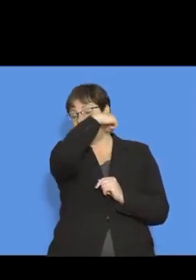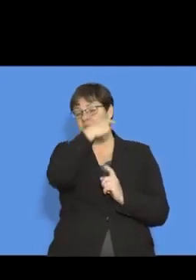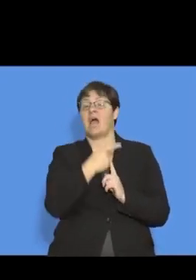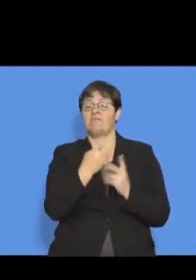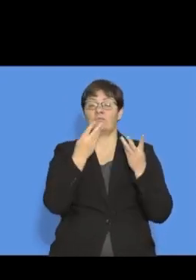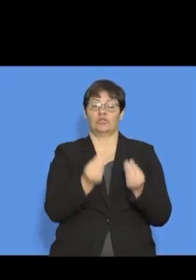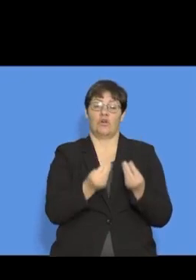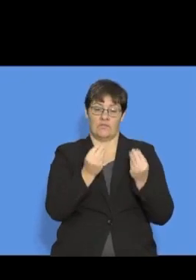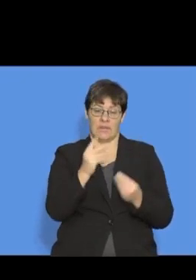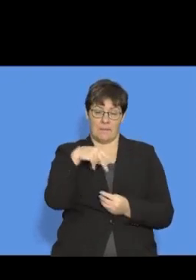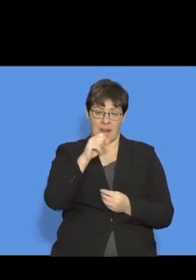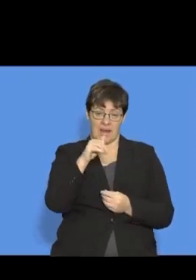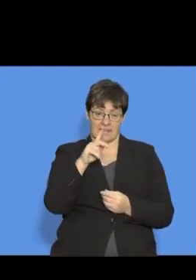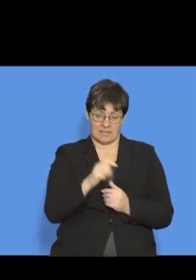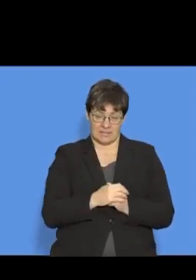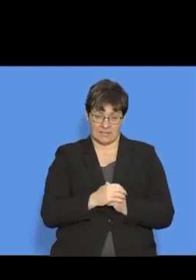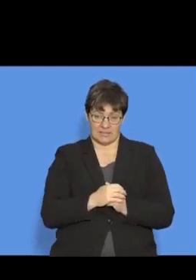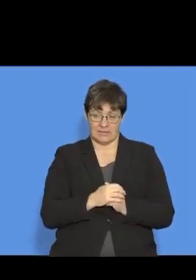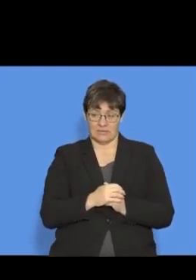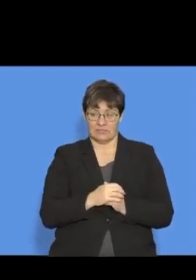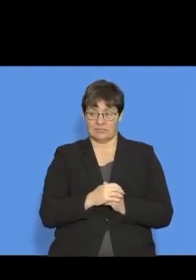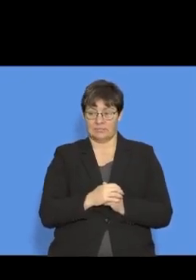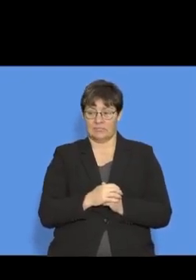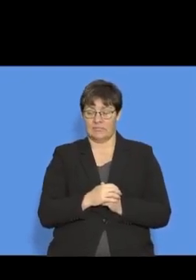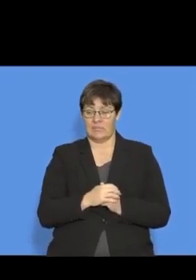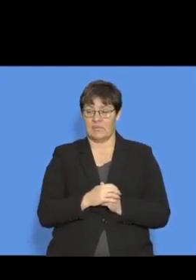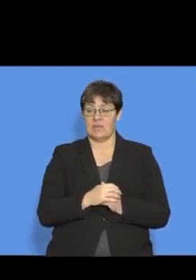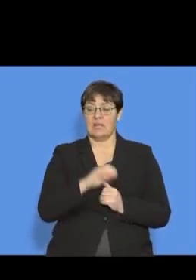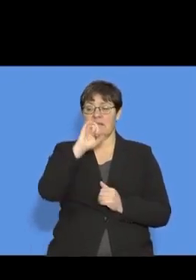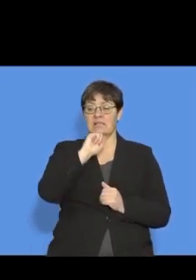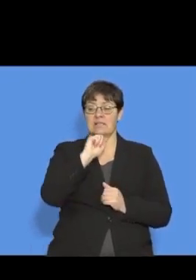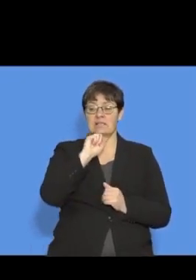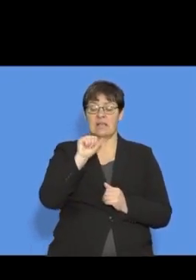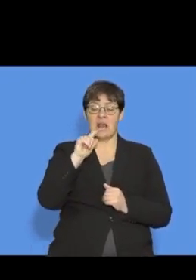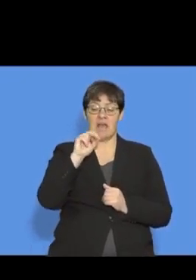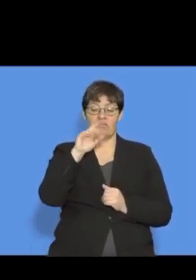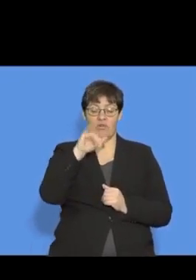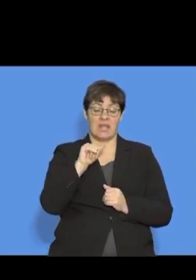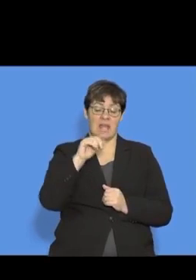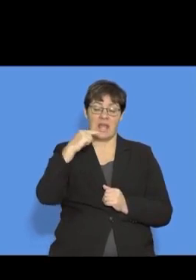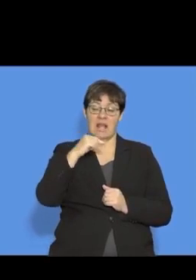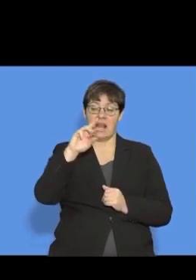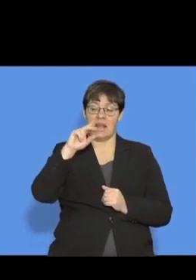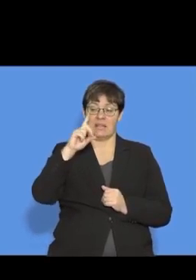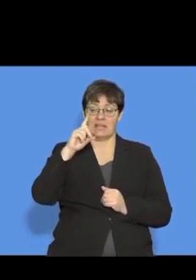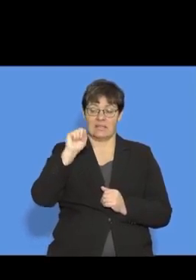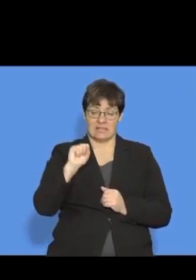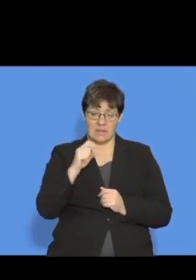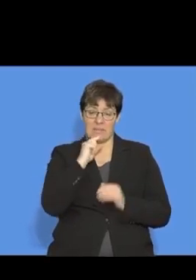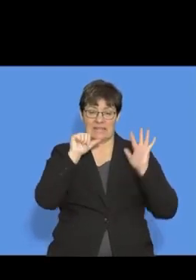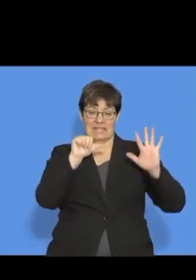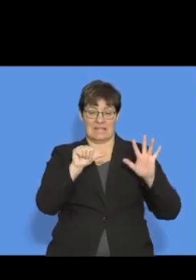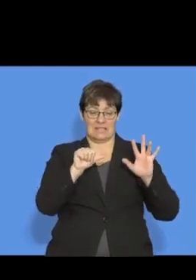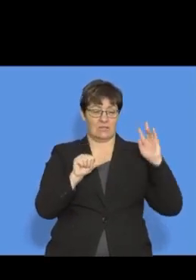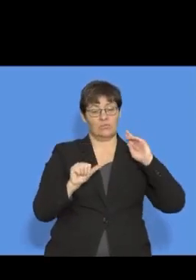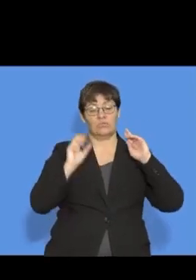have the soft palate. We also have 3 pairs of salivary glands, and these release saliva,